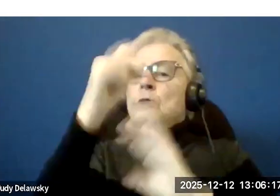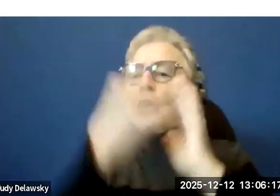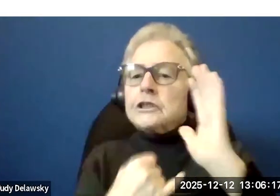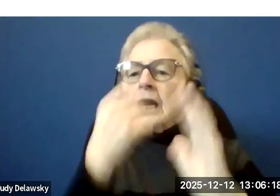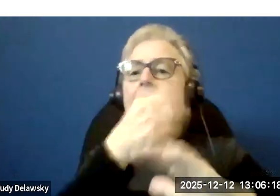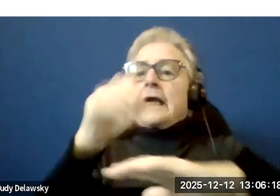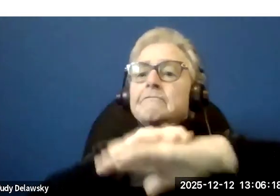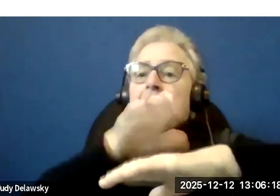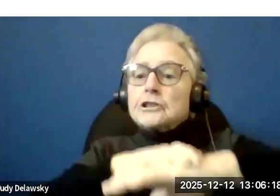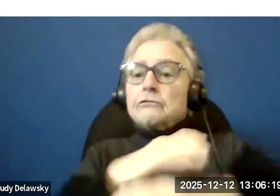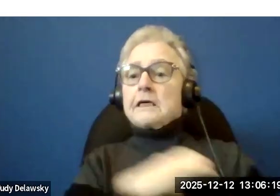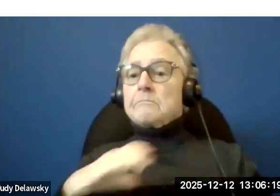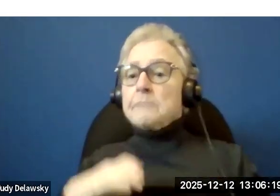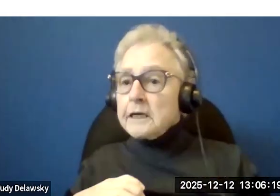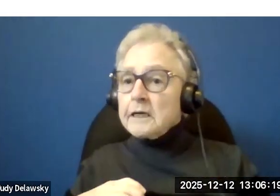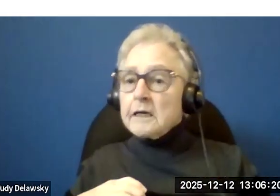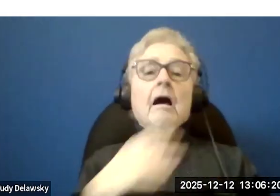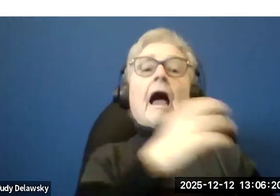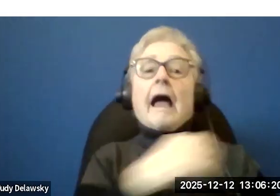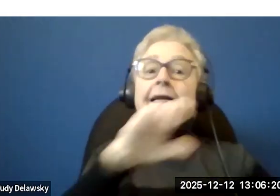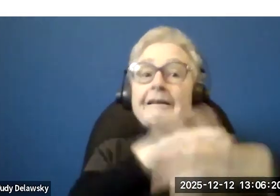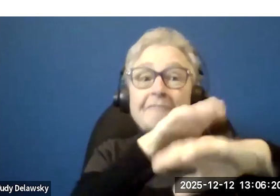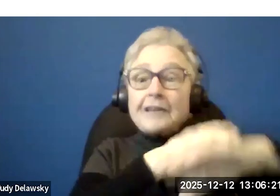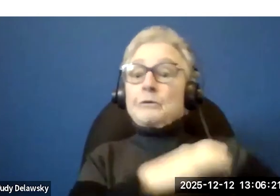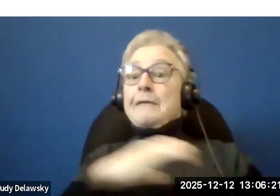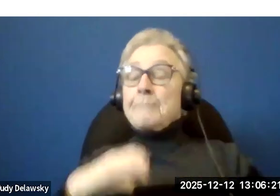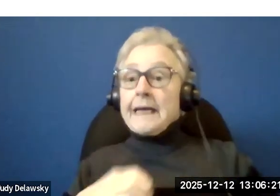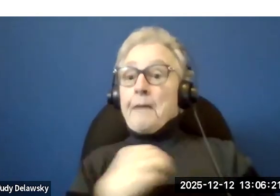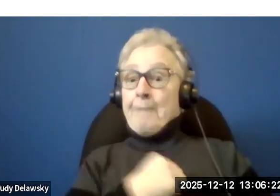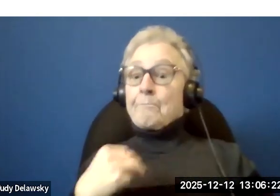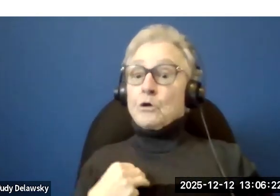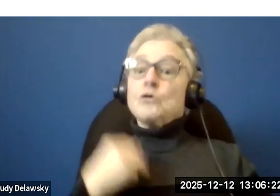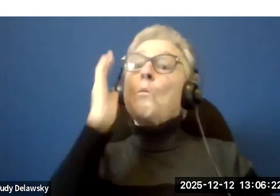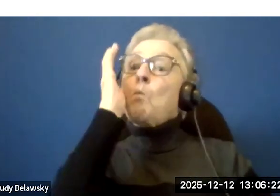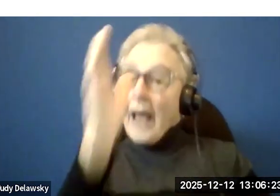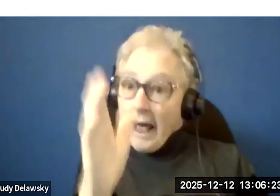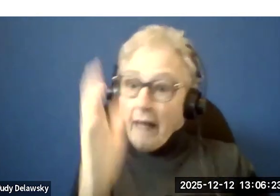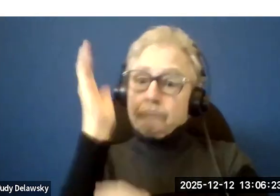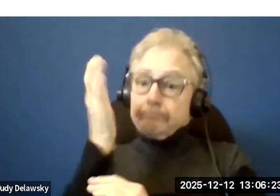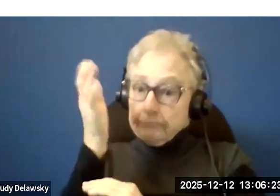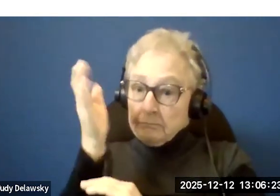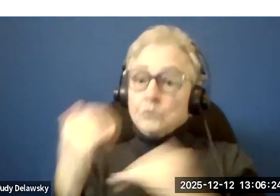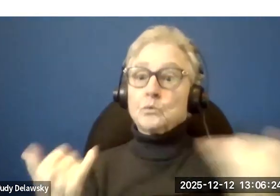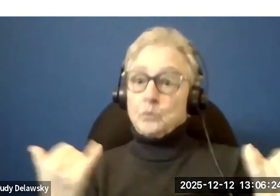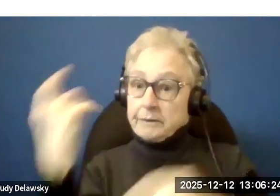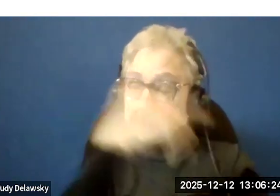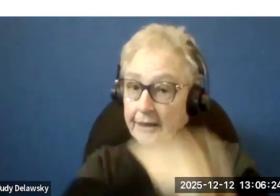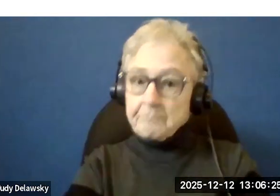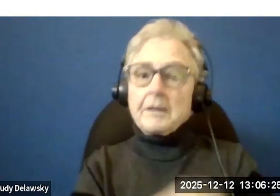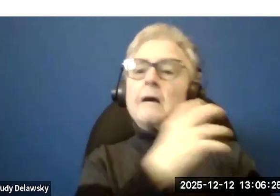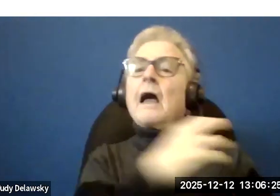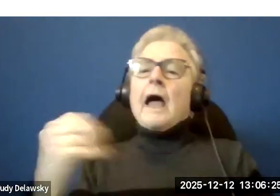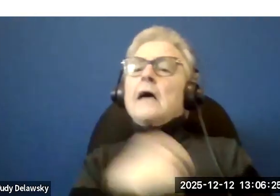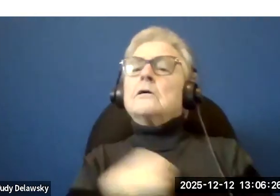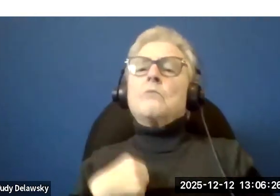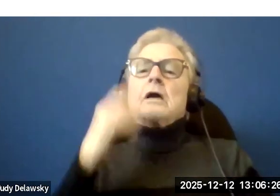committee, and we'll also have some of our advisory committee members speak today. And if we have time, we will provide some more information